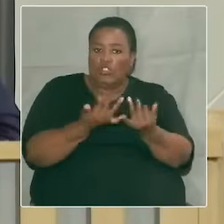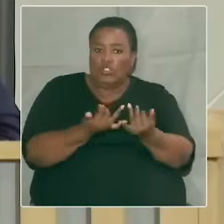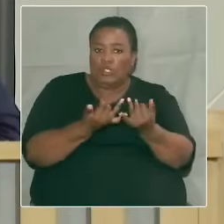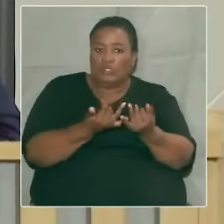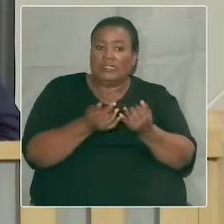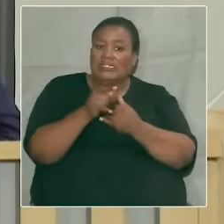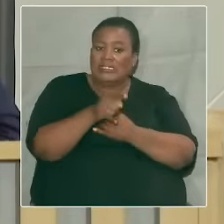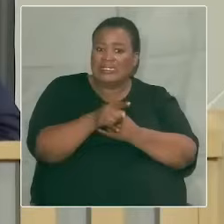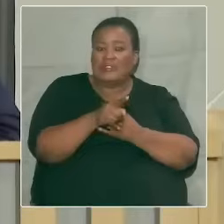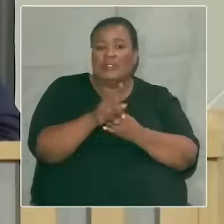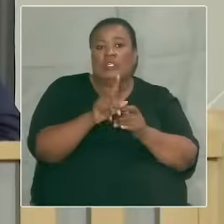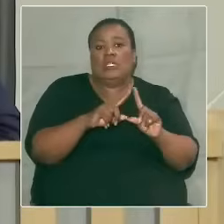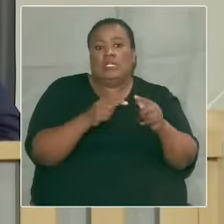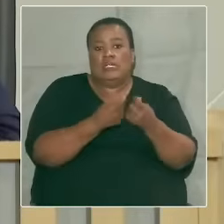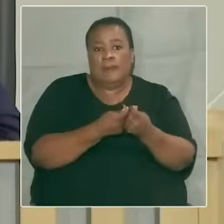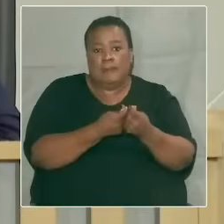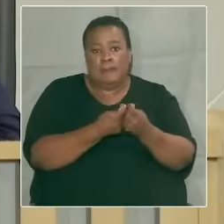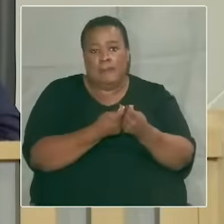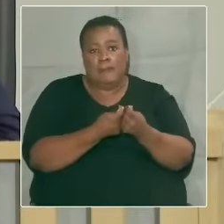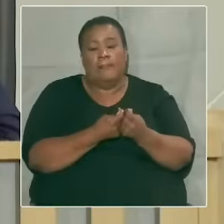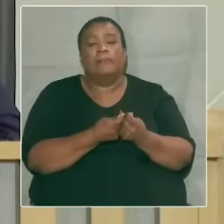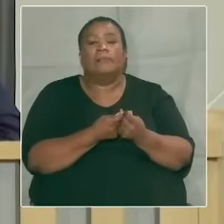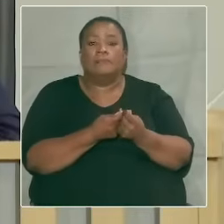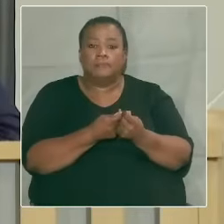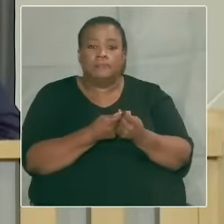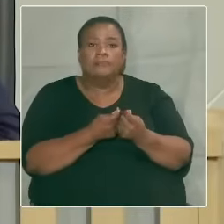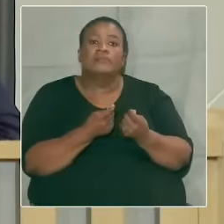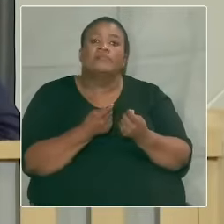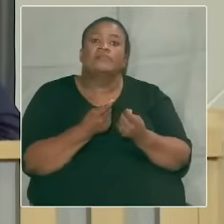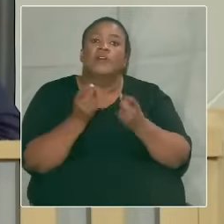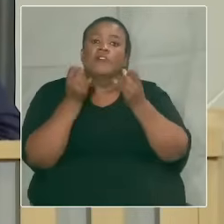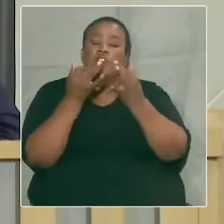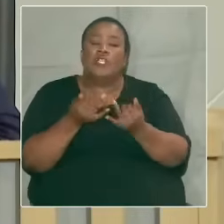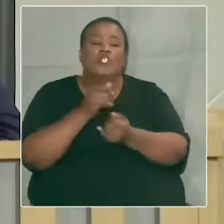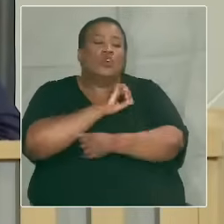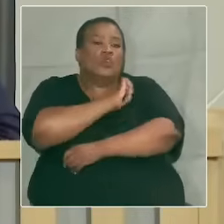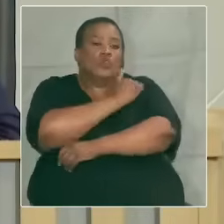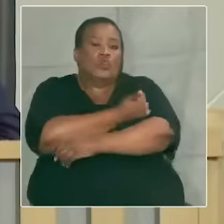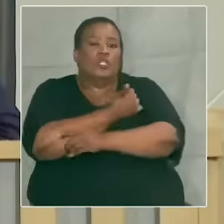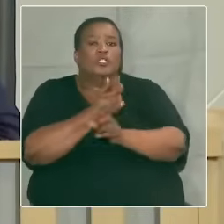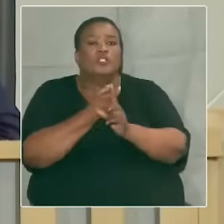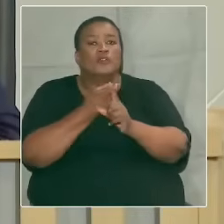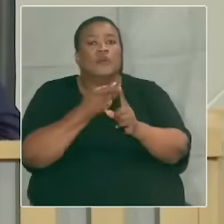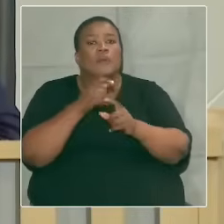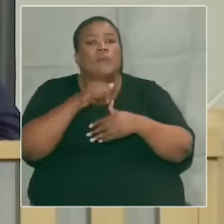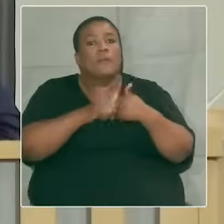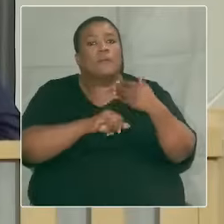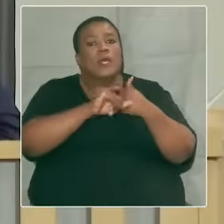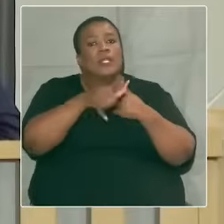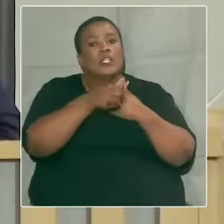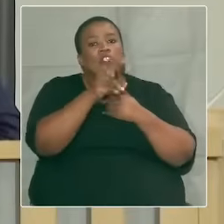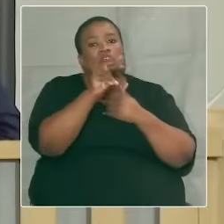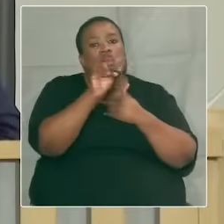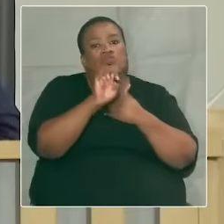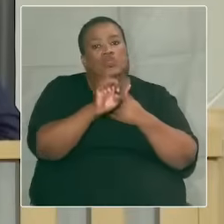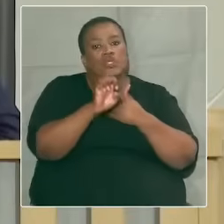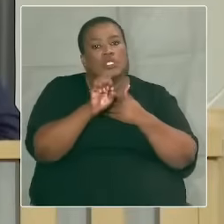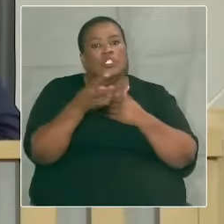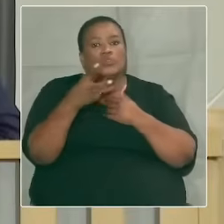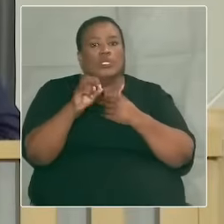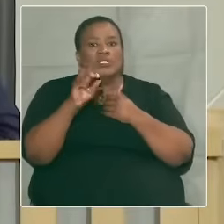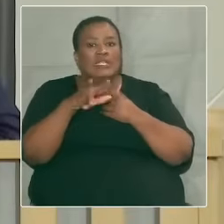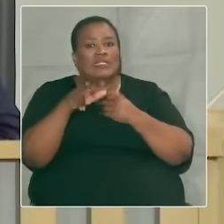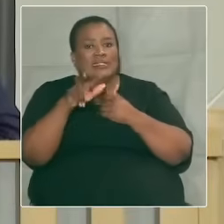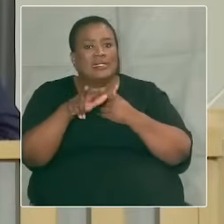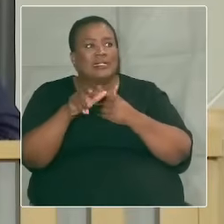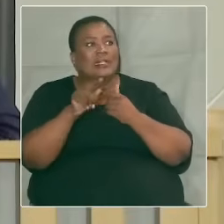I refer to as the Financial Authority from June 2018 to June